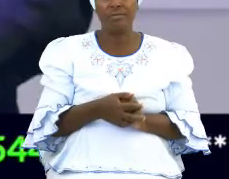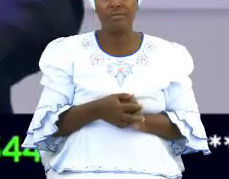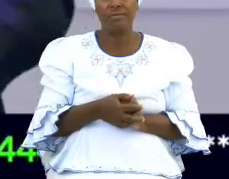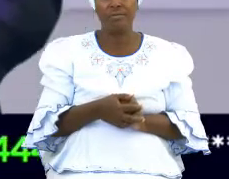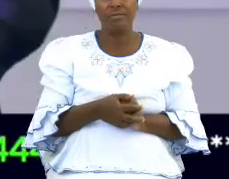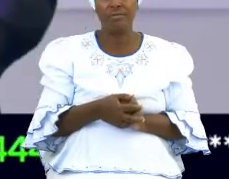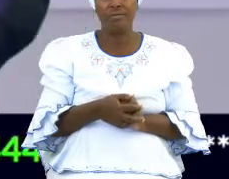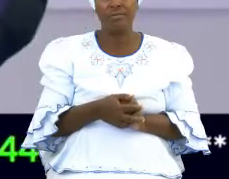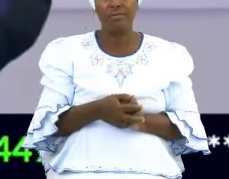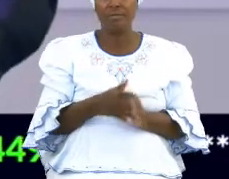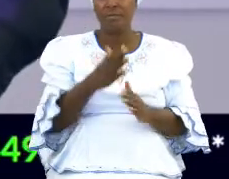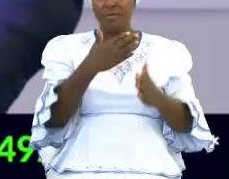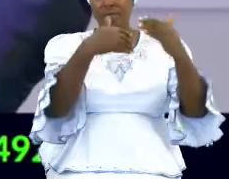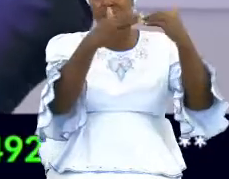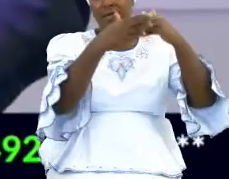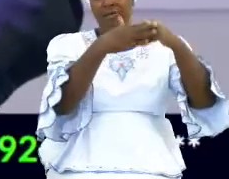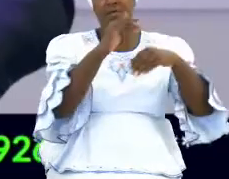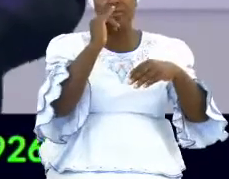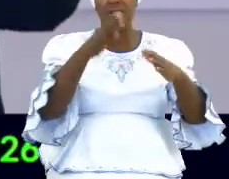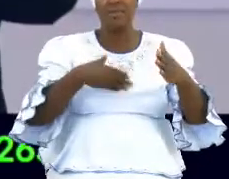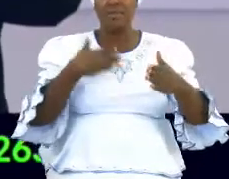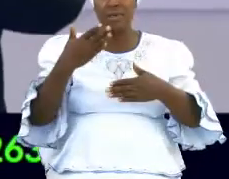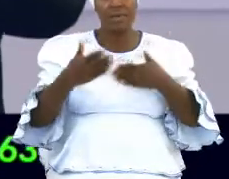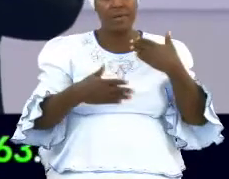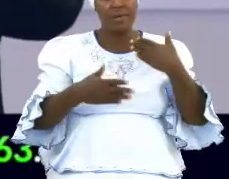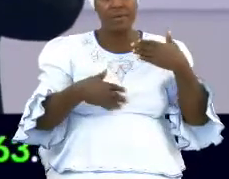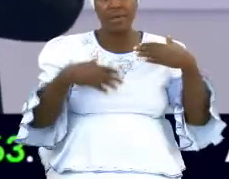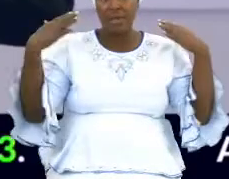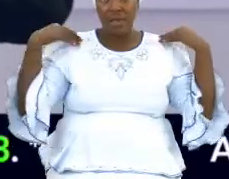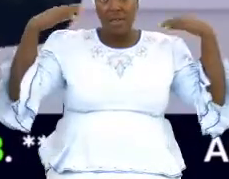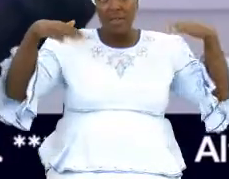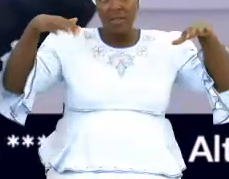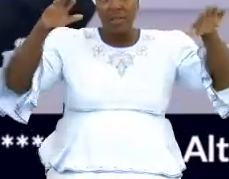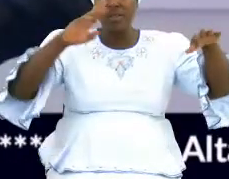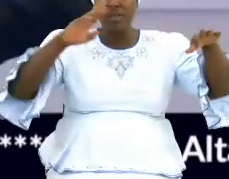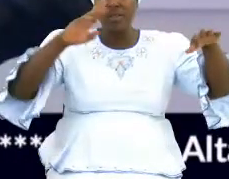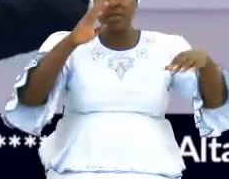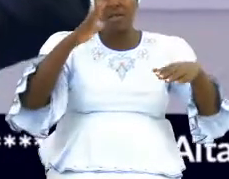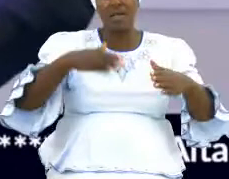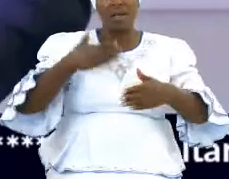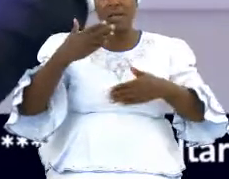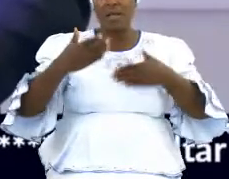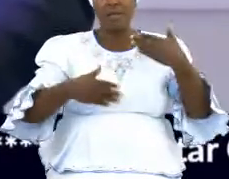Heaven is happy. Angels are rejoicing because of you tonight.